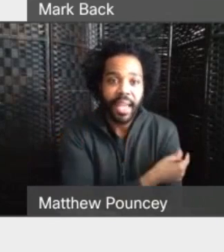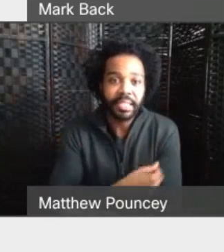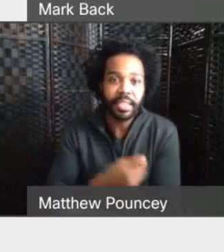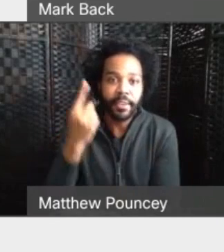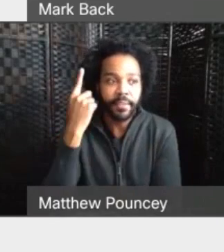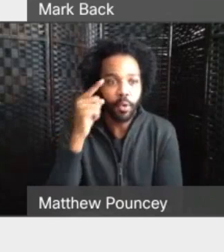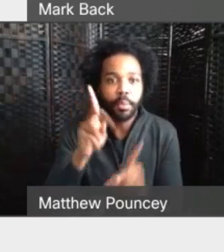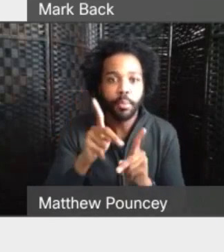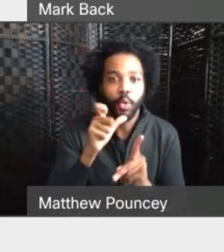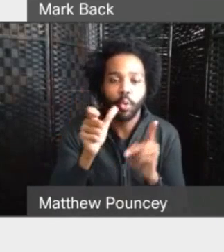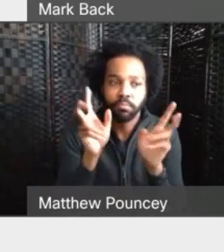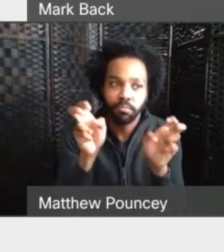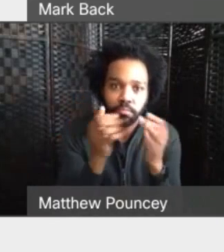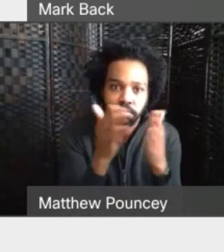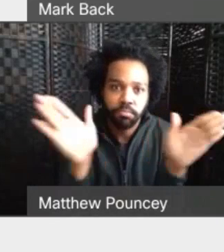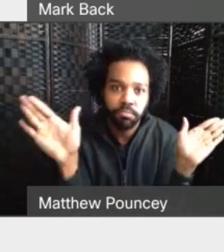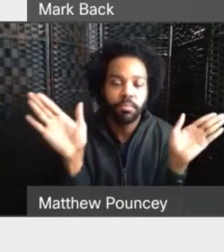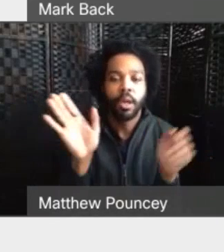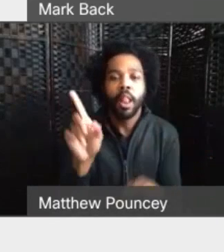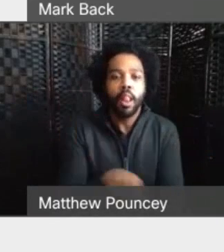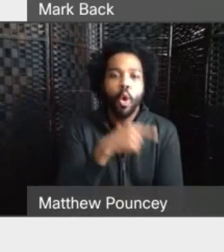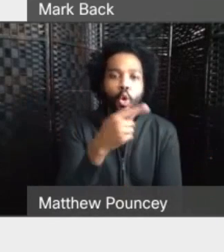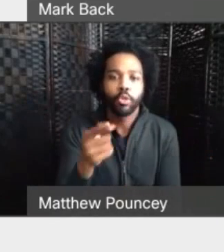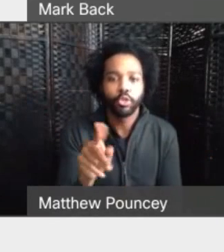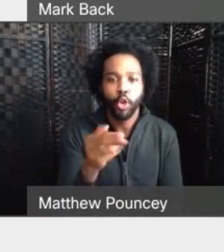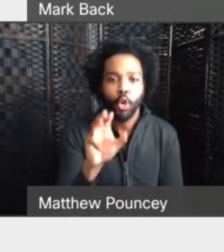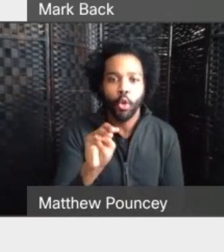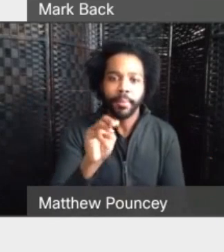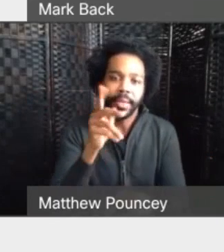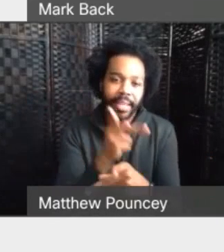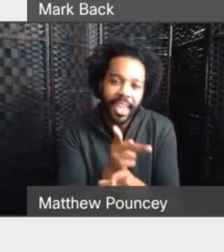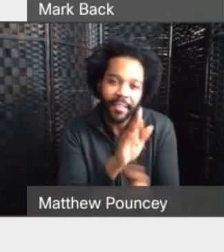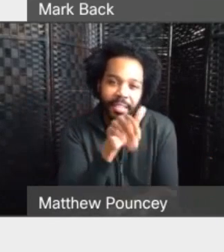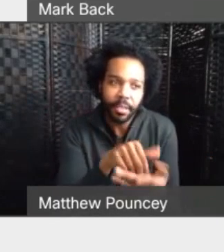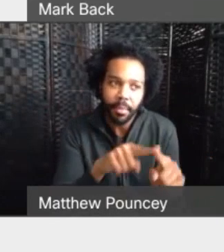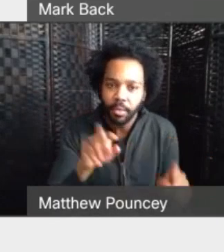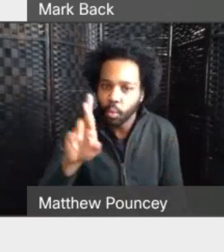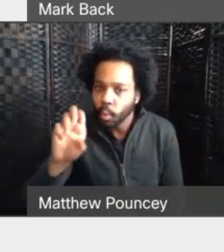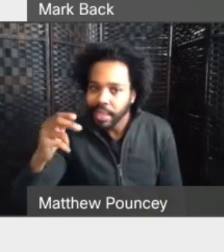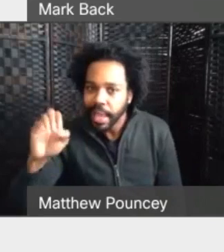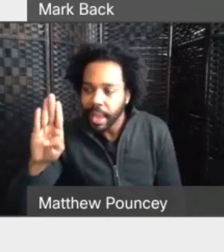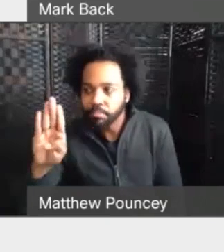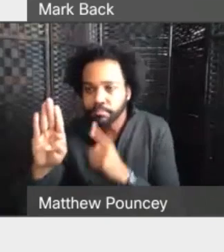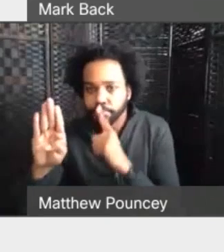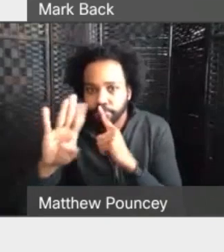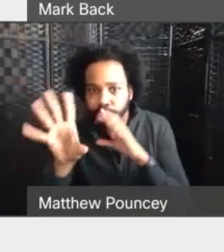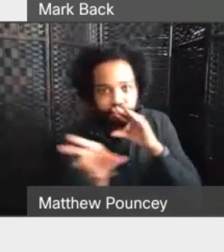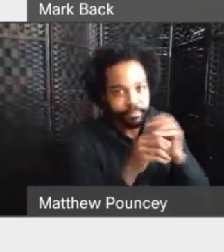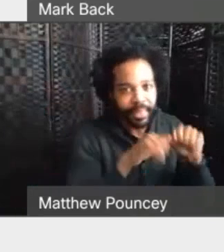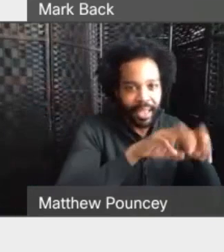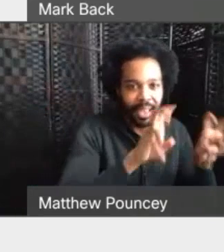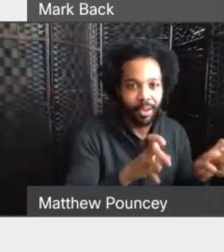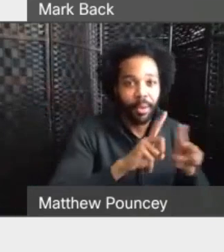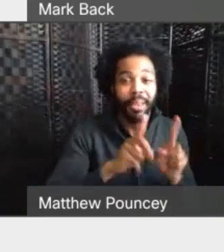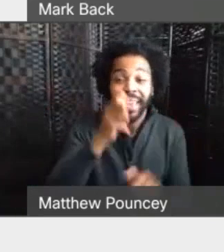as the long-term care facilities, although certainly residential habilitation is not in that category, but everyone